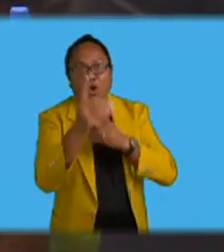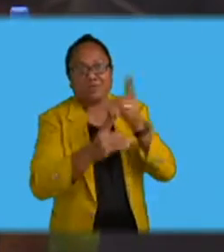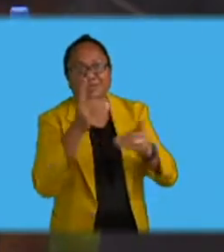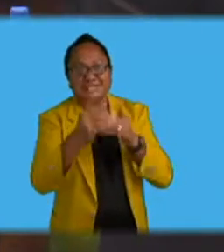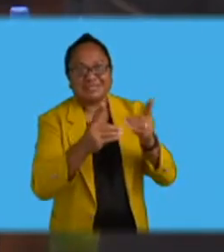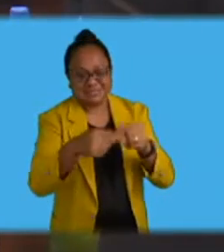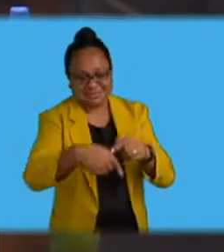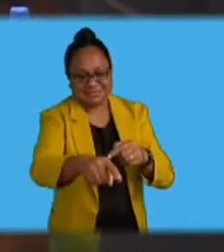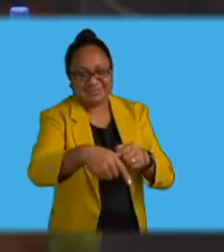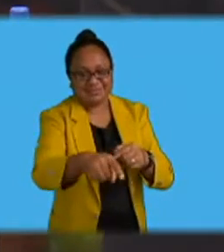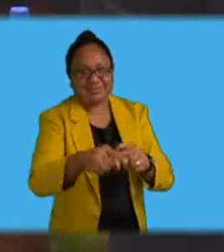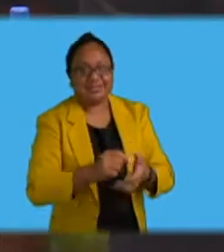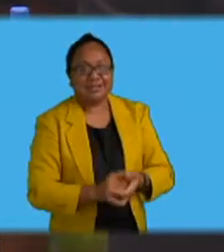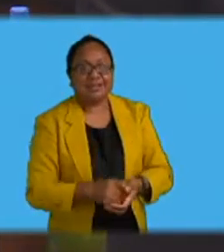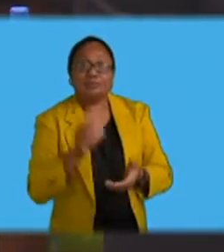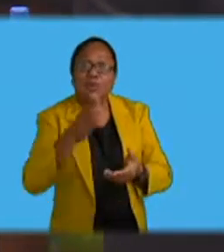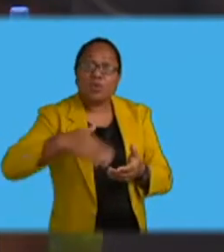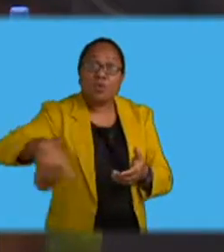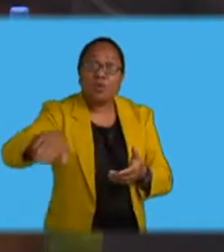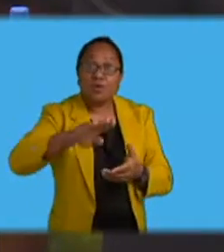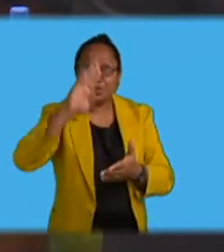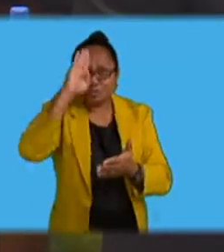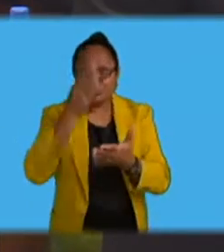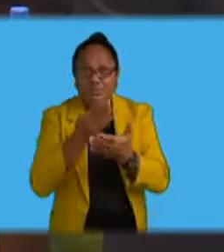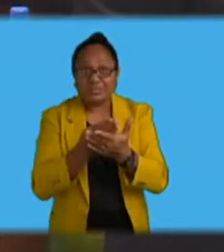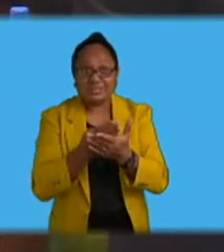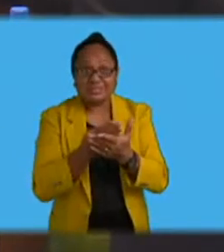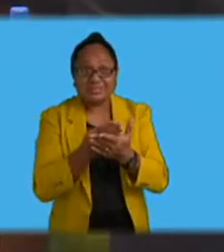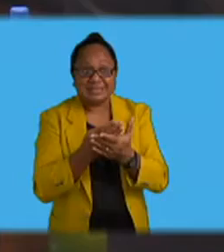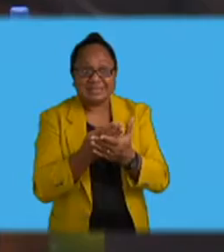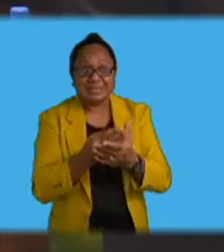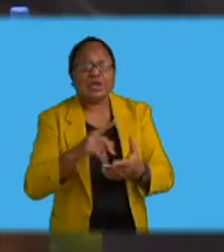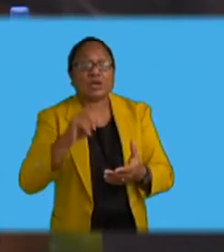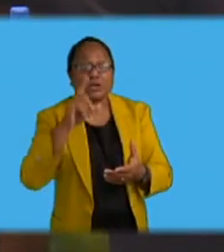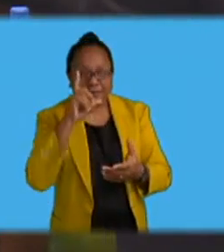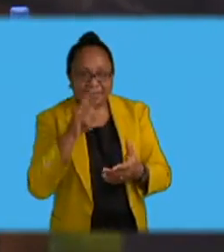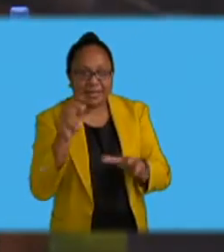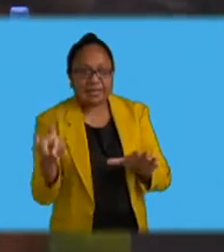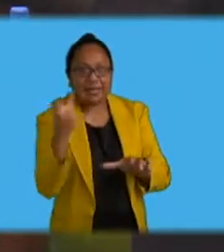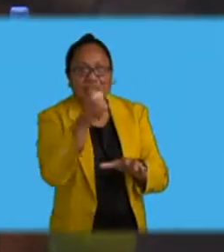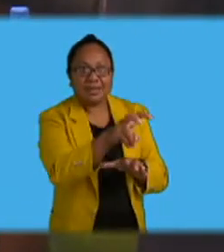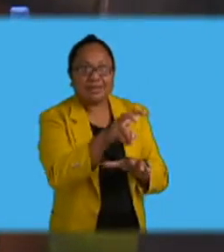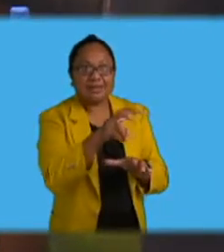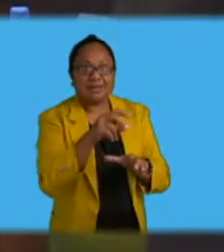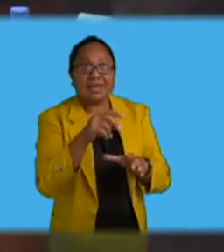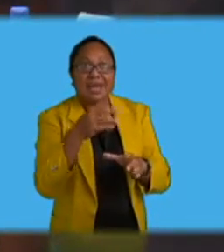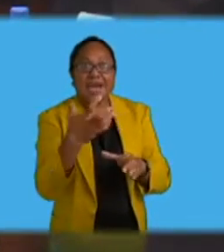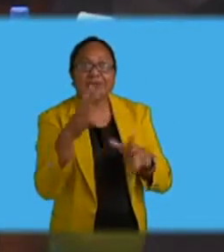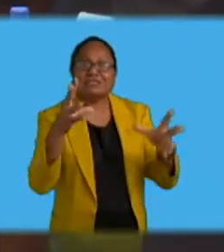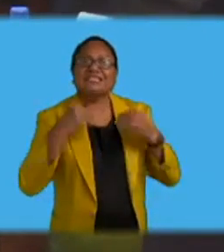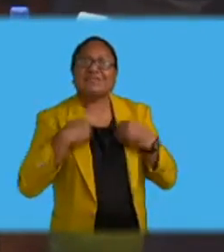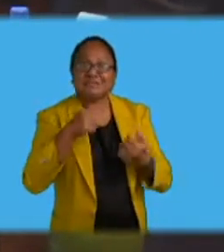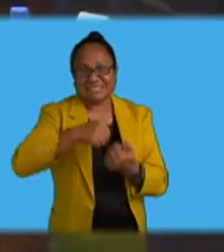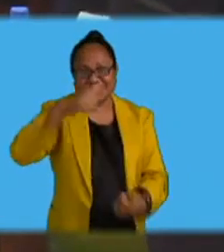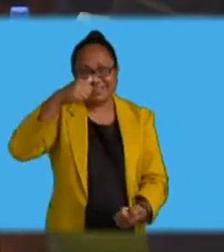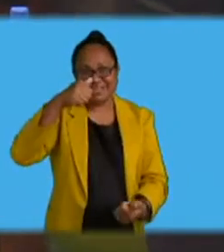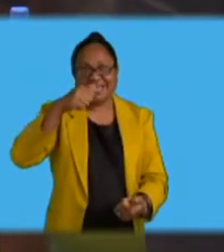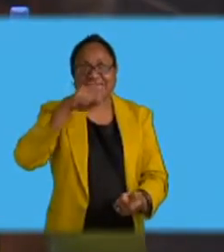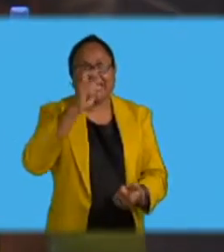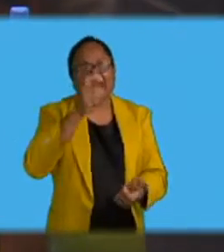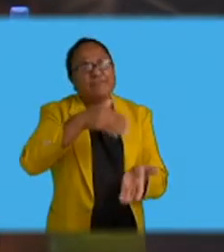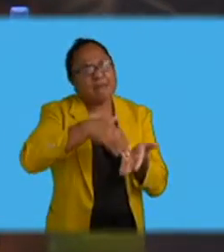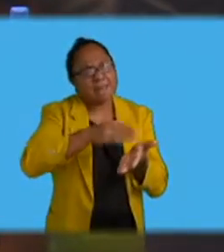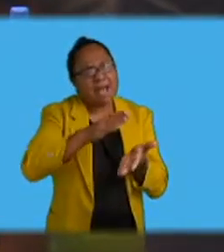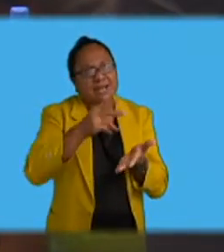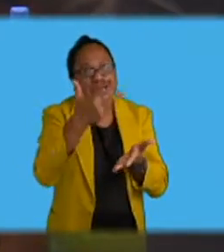So all the participants of the National Green Olympiad will be eligible for either a certificate of distinction if they get marks or